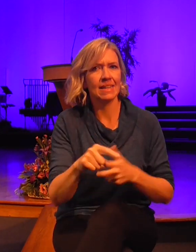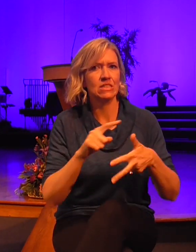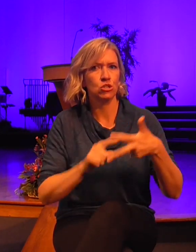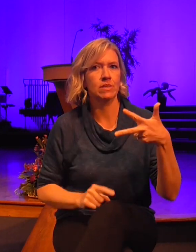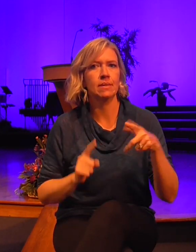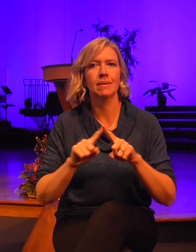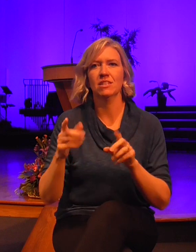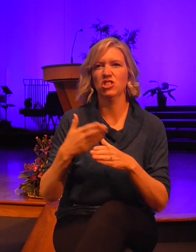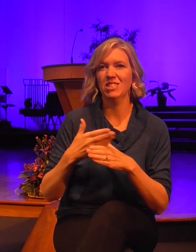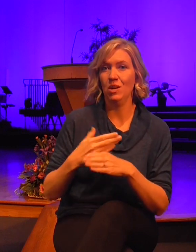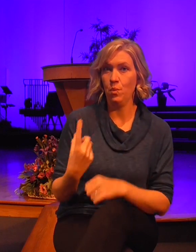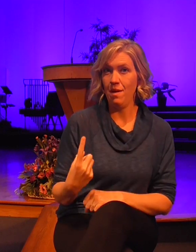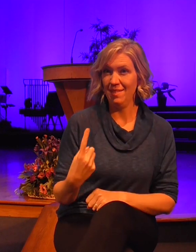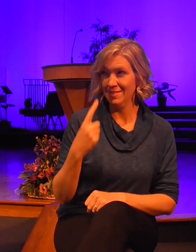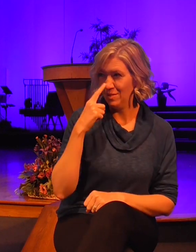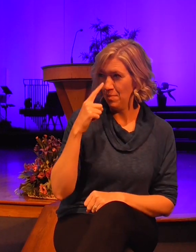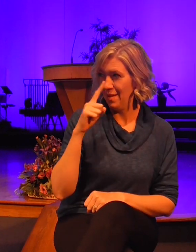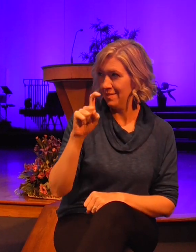one.